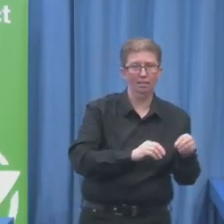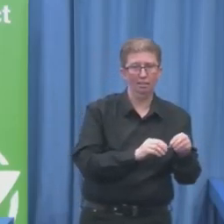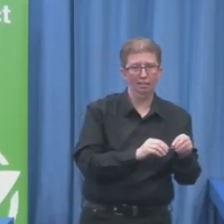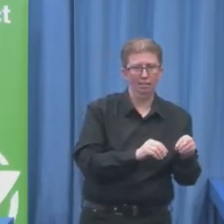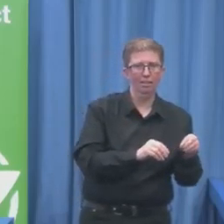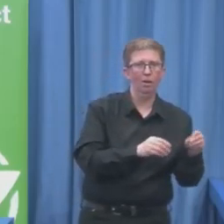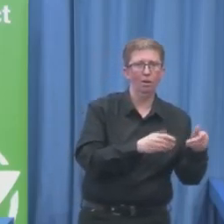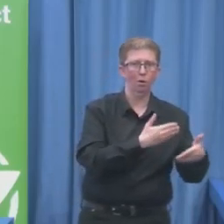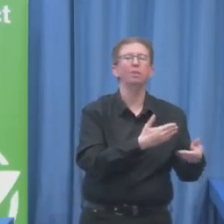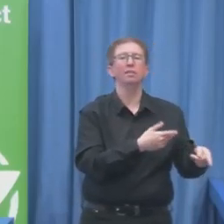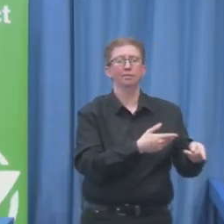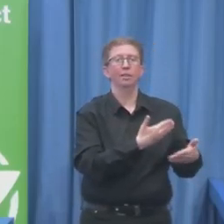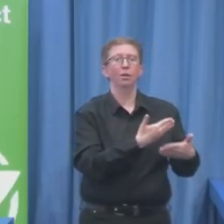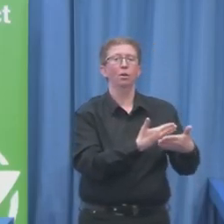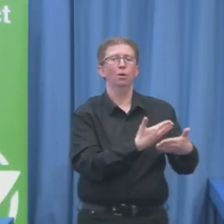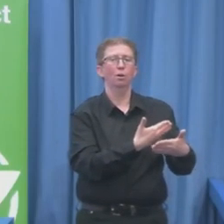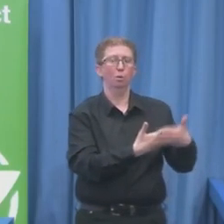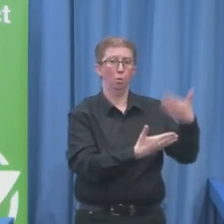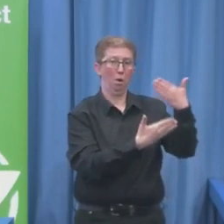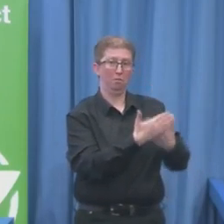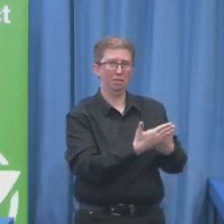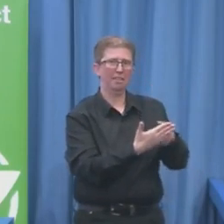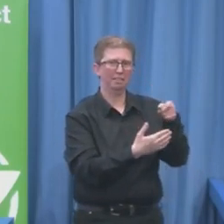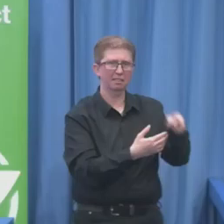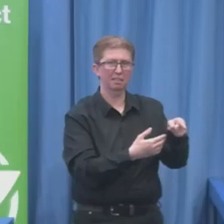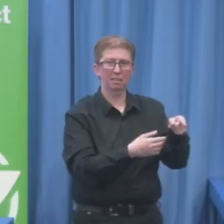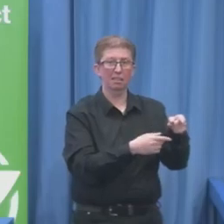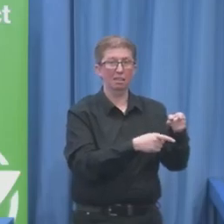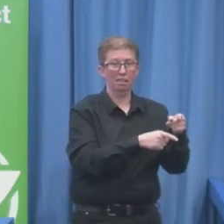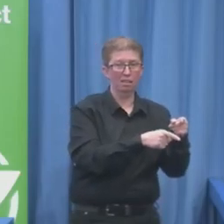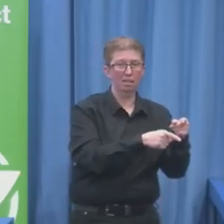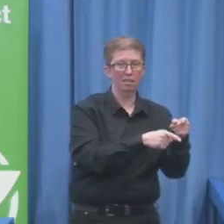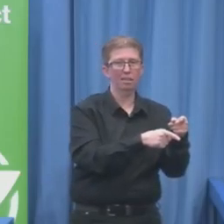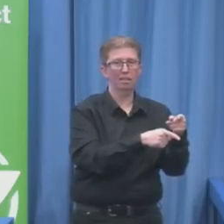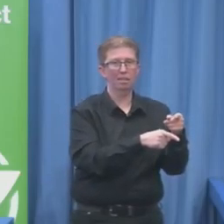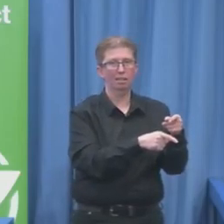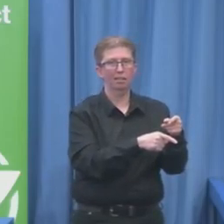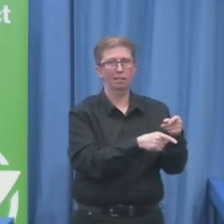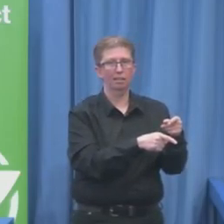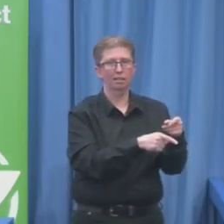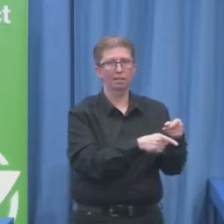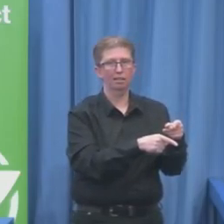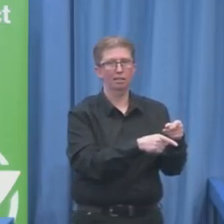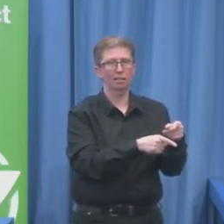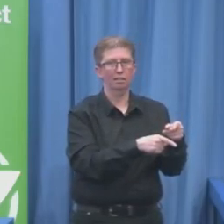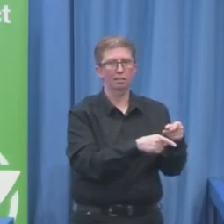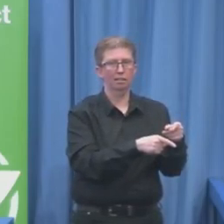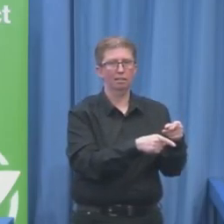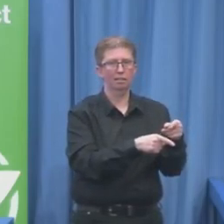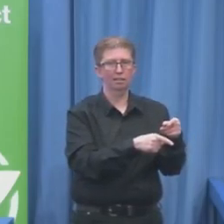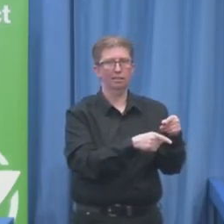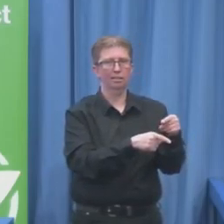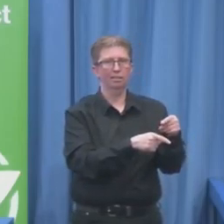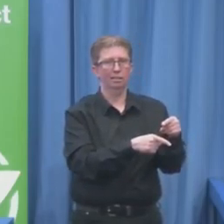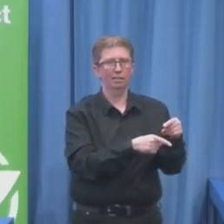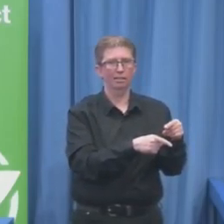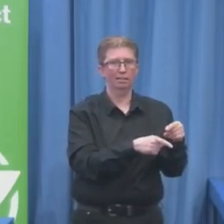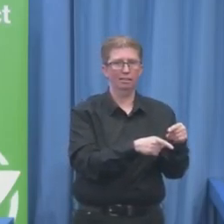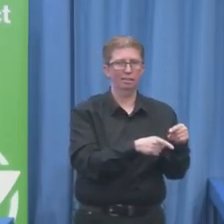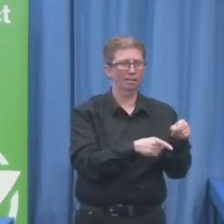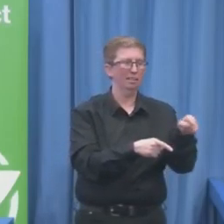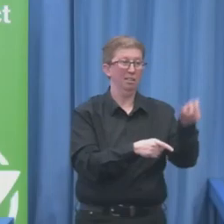business wise, and then the supporting recovery. Thank you. There's time for one comment,